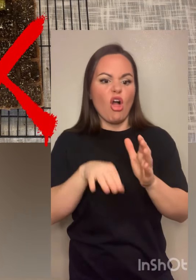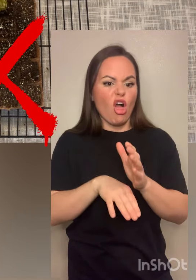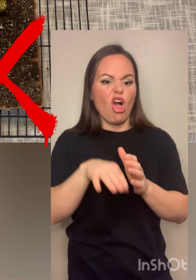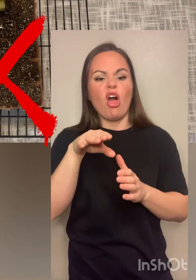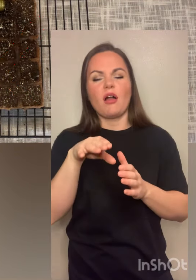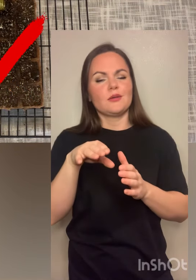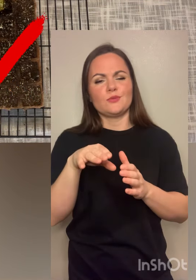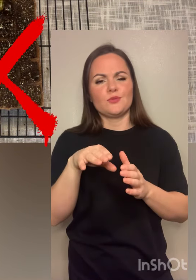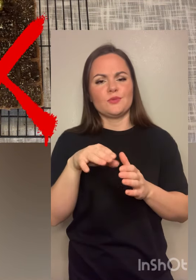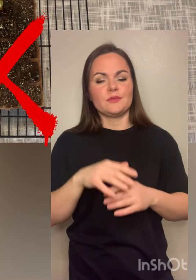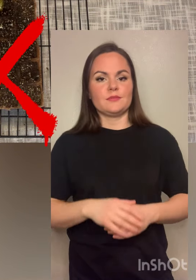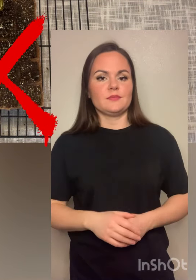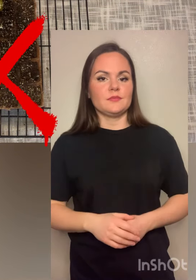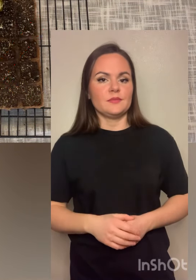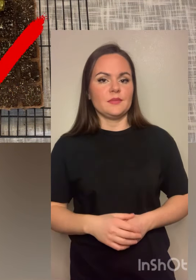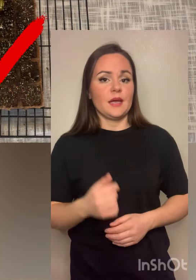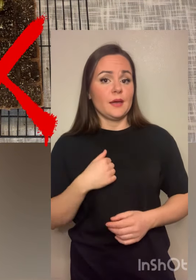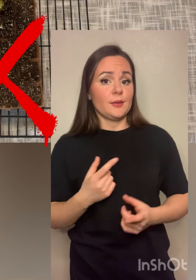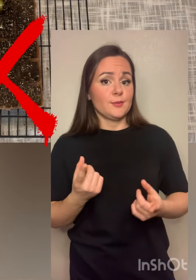day.